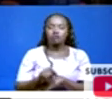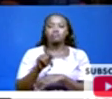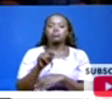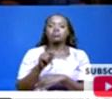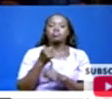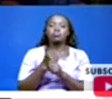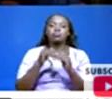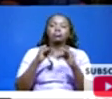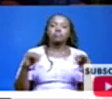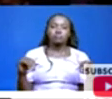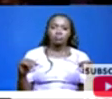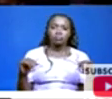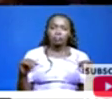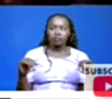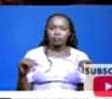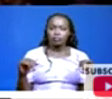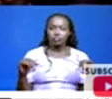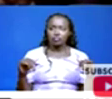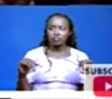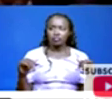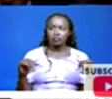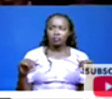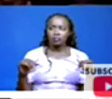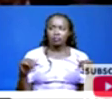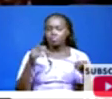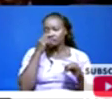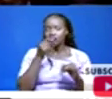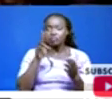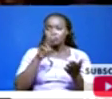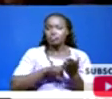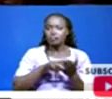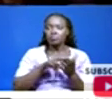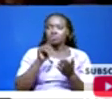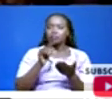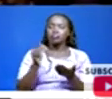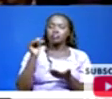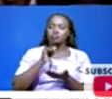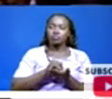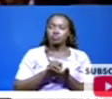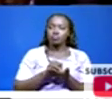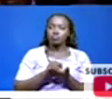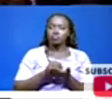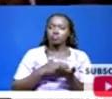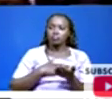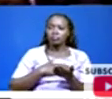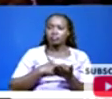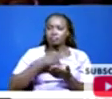to work in isolation. I wish to reiterate once more that my government